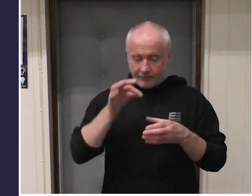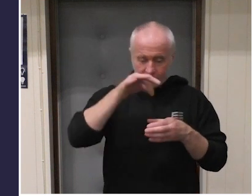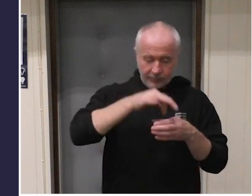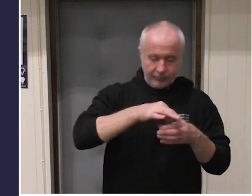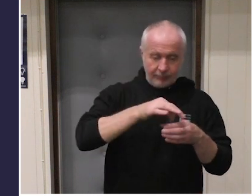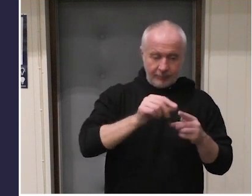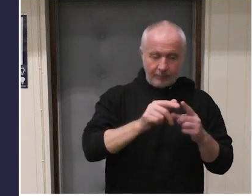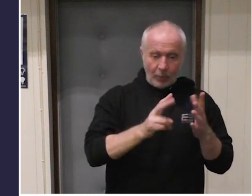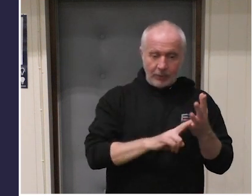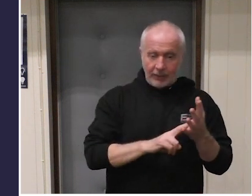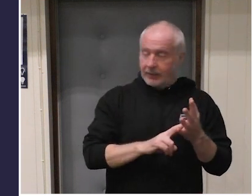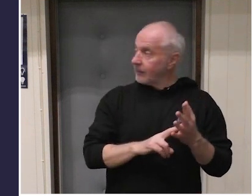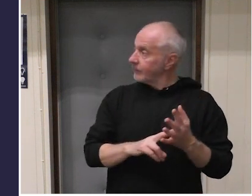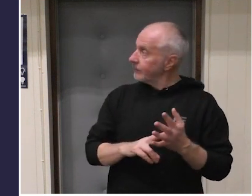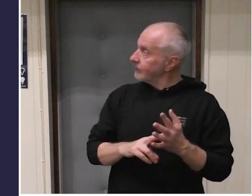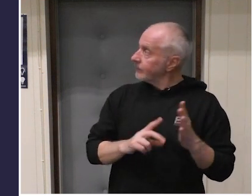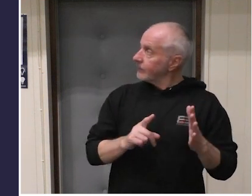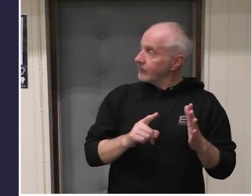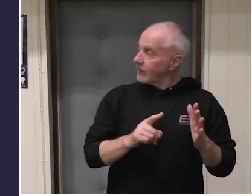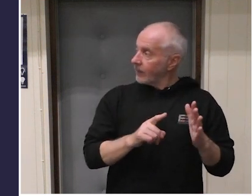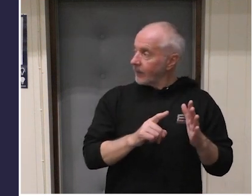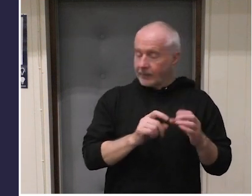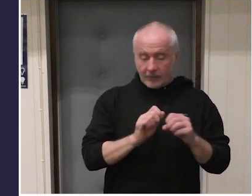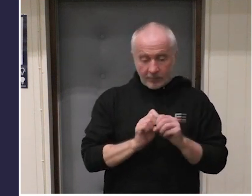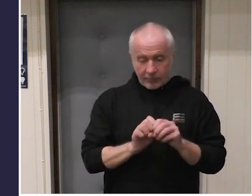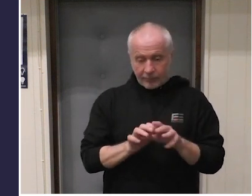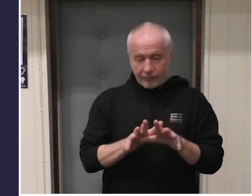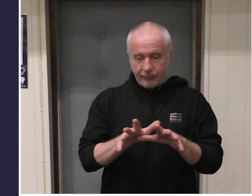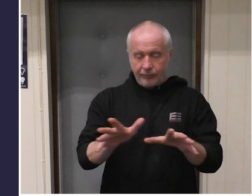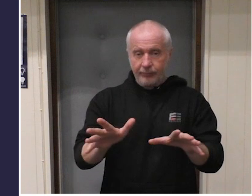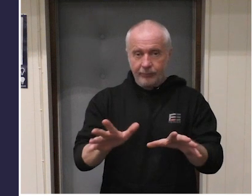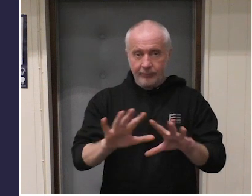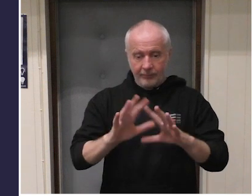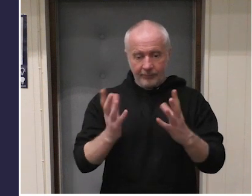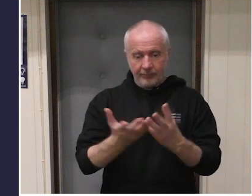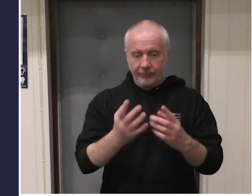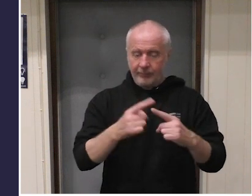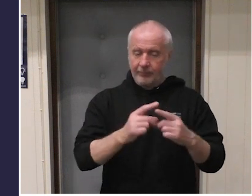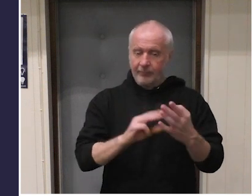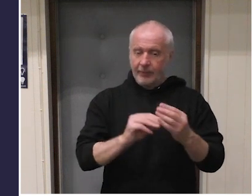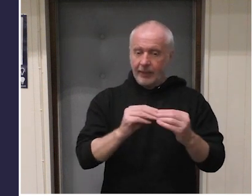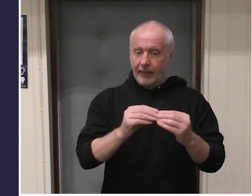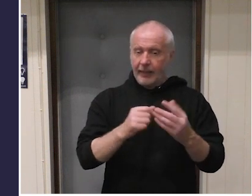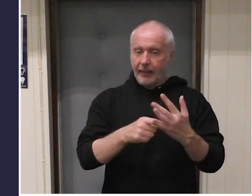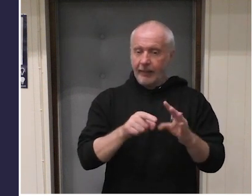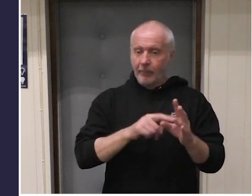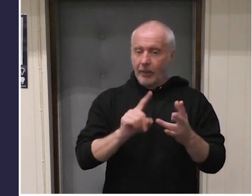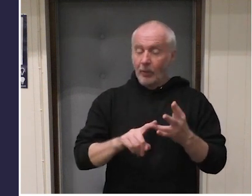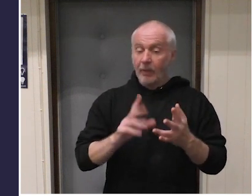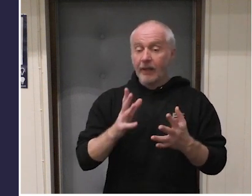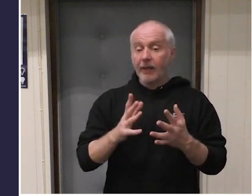one end. That protein then diffuses into the rest of the embryo, and it provides a positional